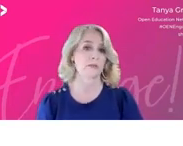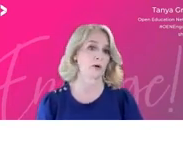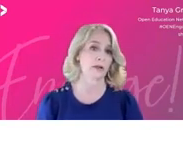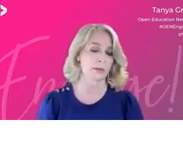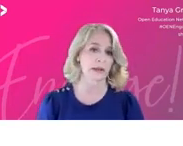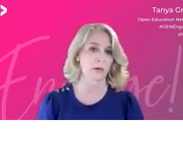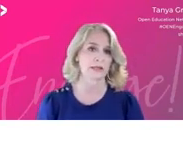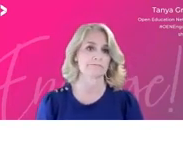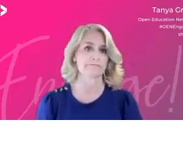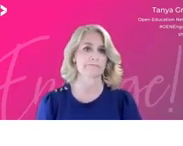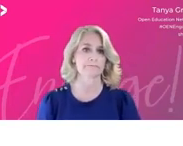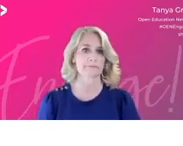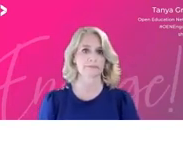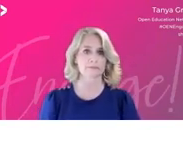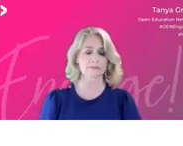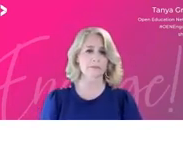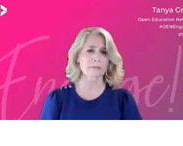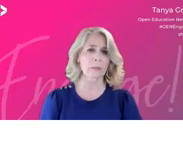an even more alarming one.